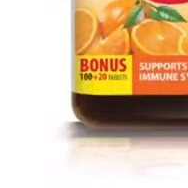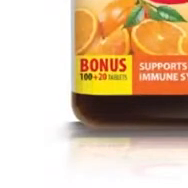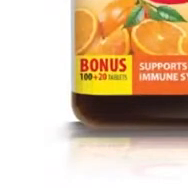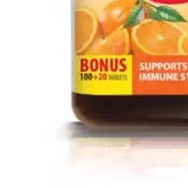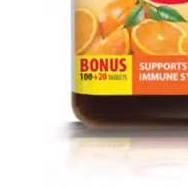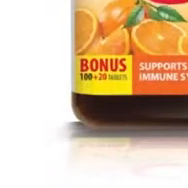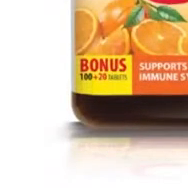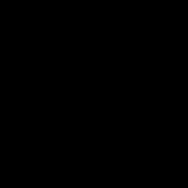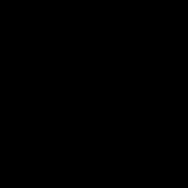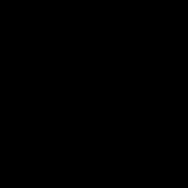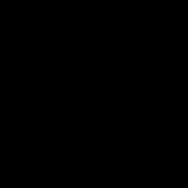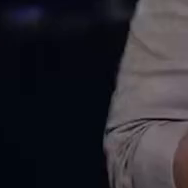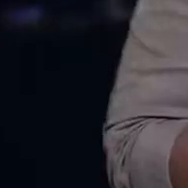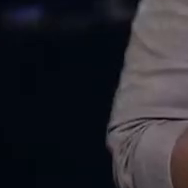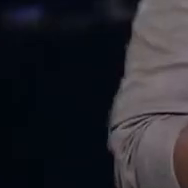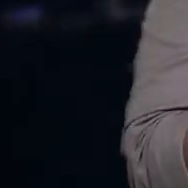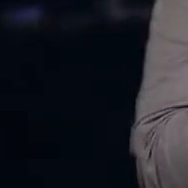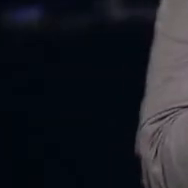health.